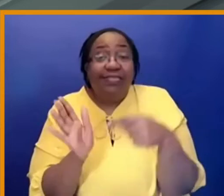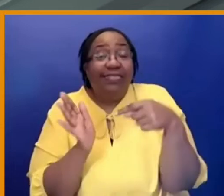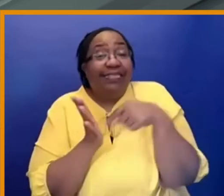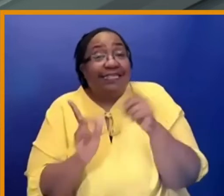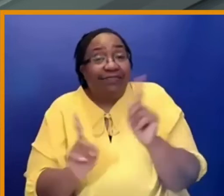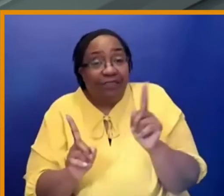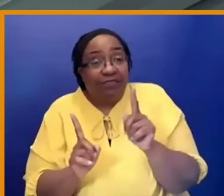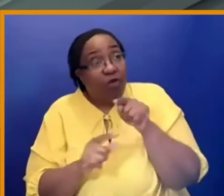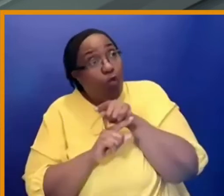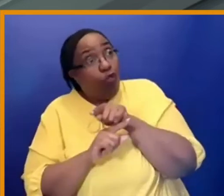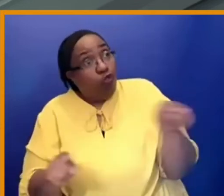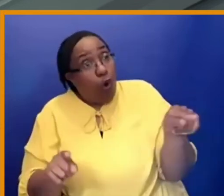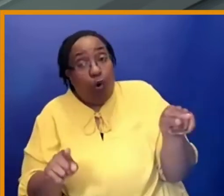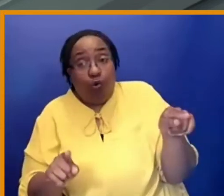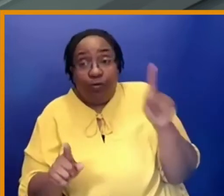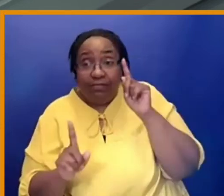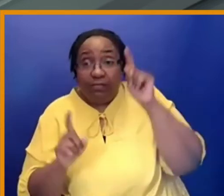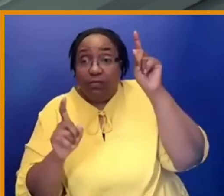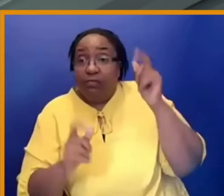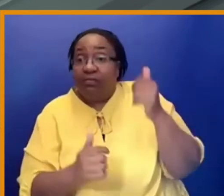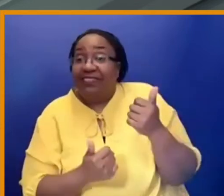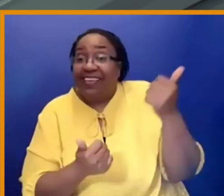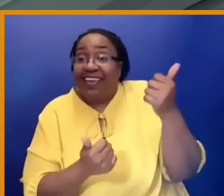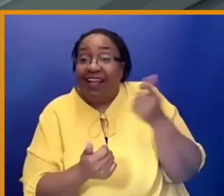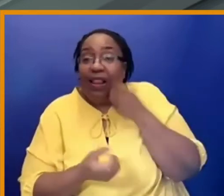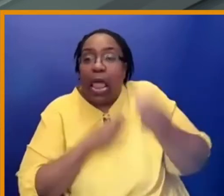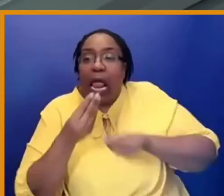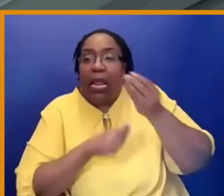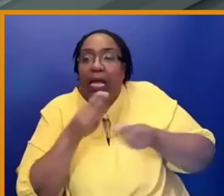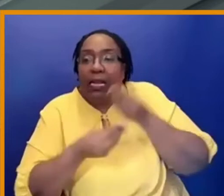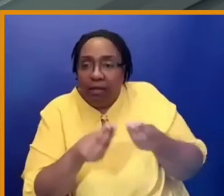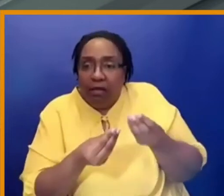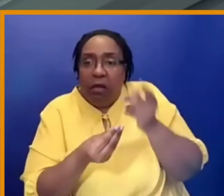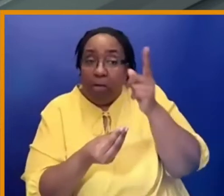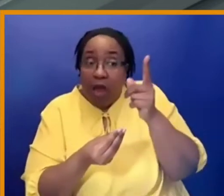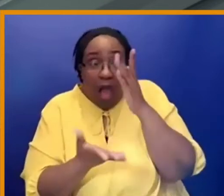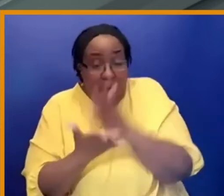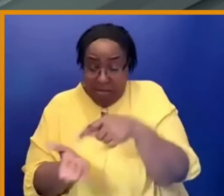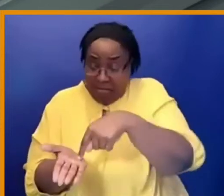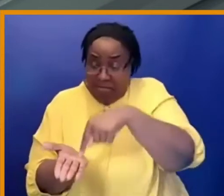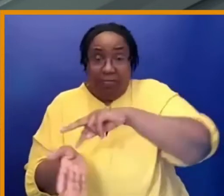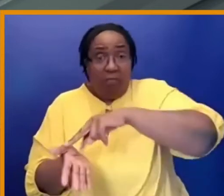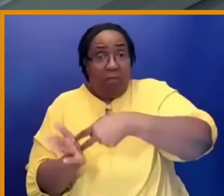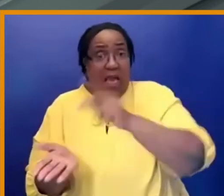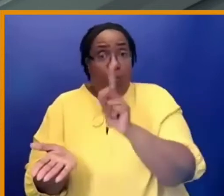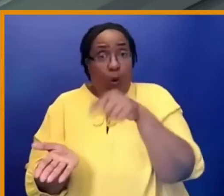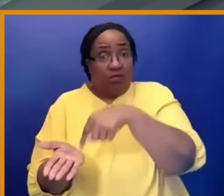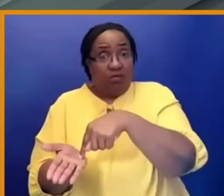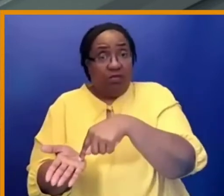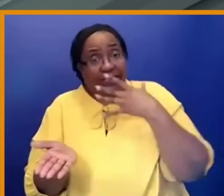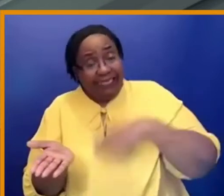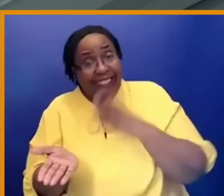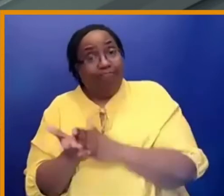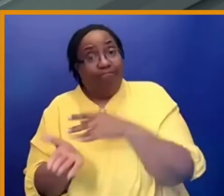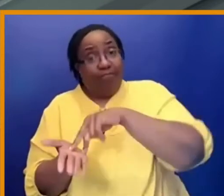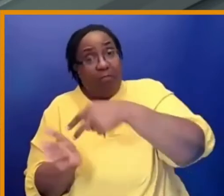serious plan to implement them. And we stand at a crossroads now, because the commitment that we have on the statute book could